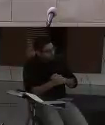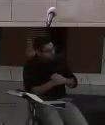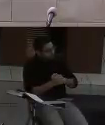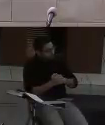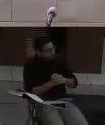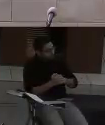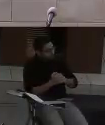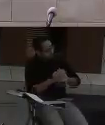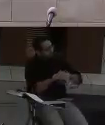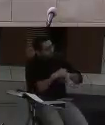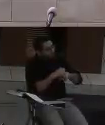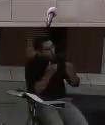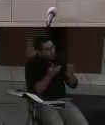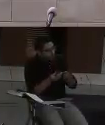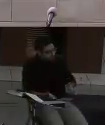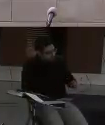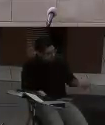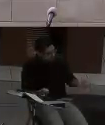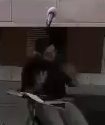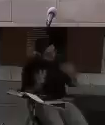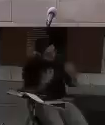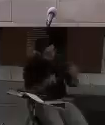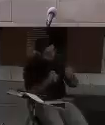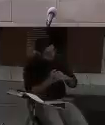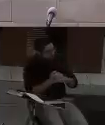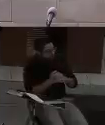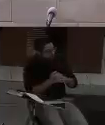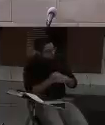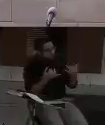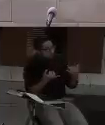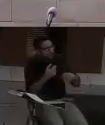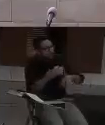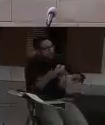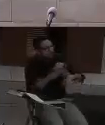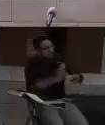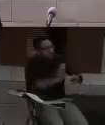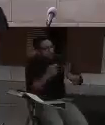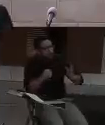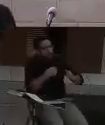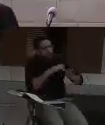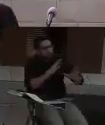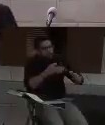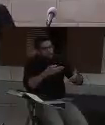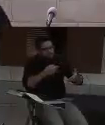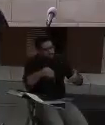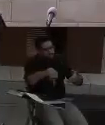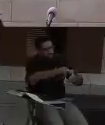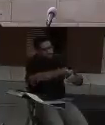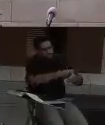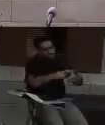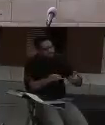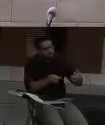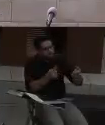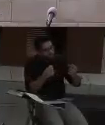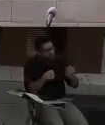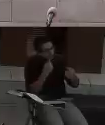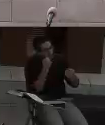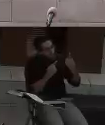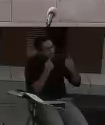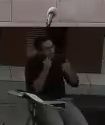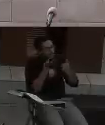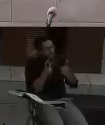healing and new life. During this time of prayer, we invite you to think about what it means to be